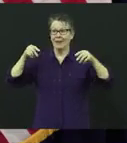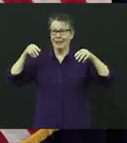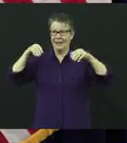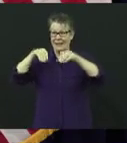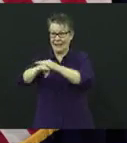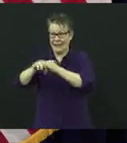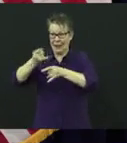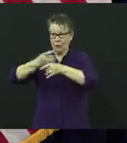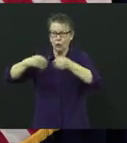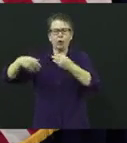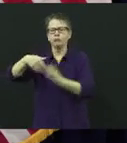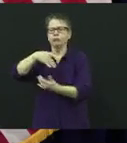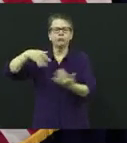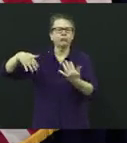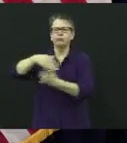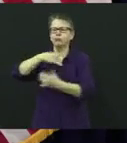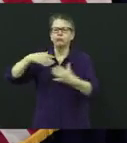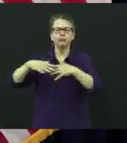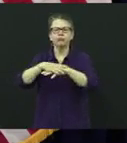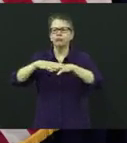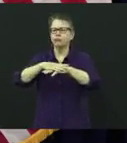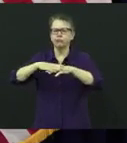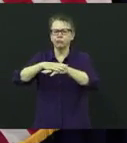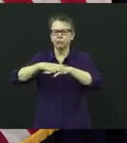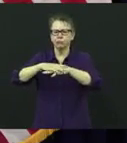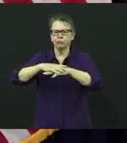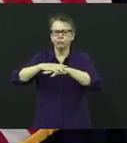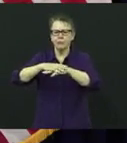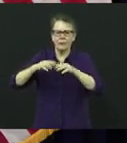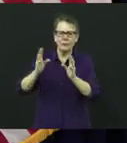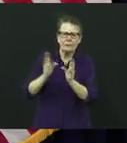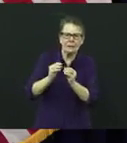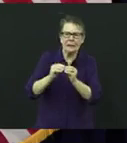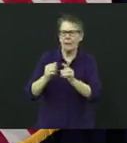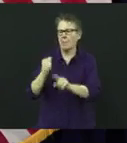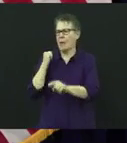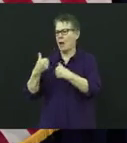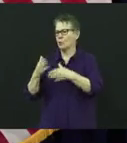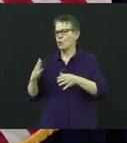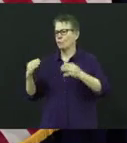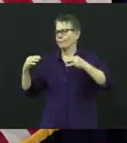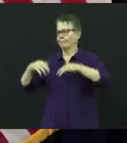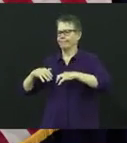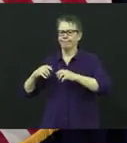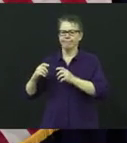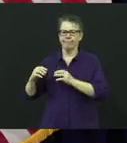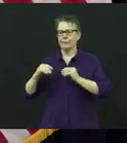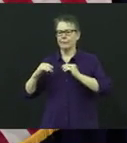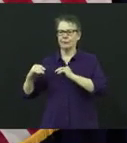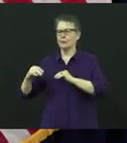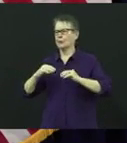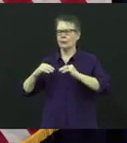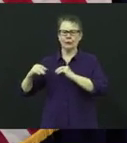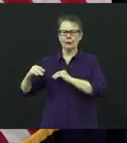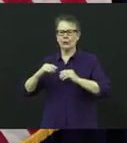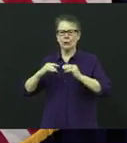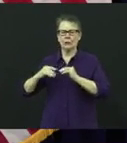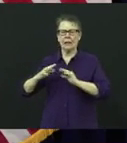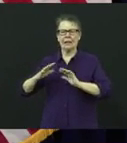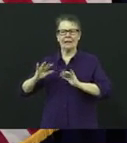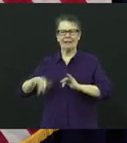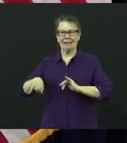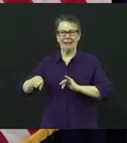two different things here, which may seem at odds with each other, but are actually quite consistent. One is we're okay with the liquor store staying open, but we're not okay